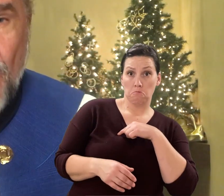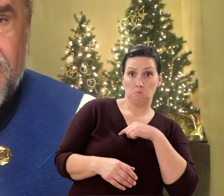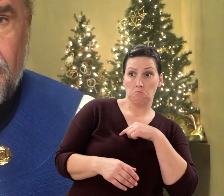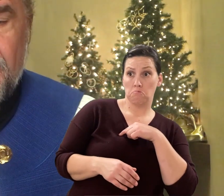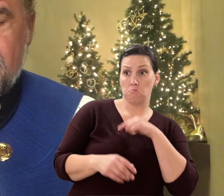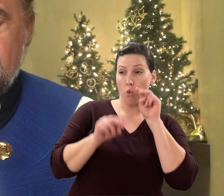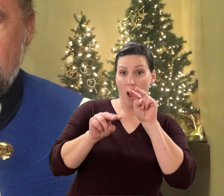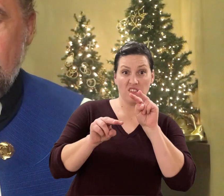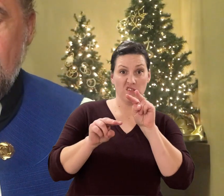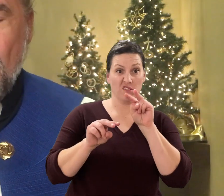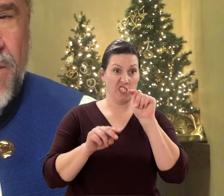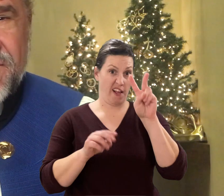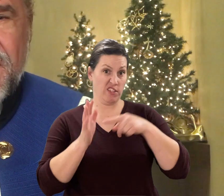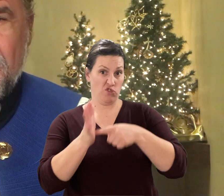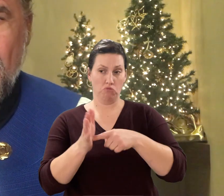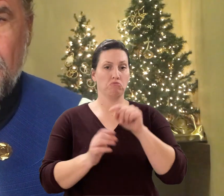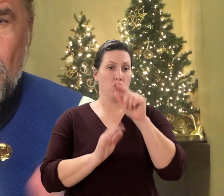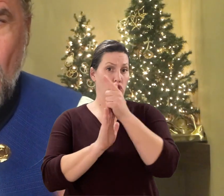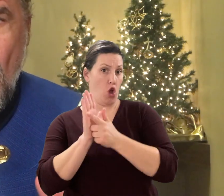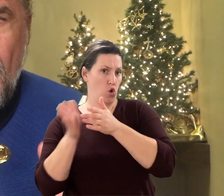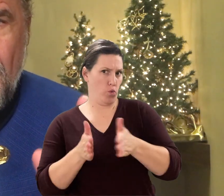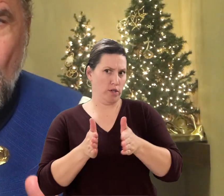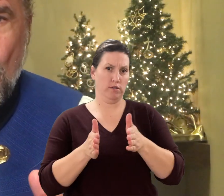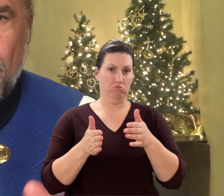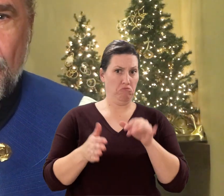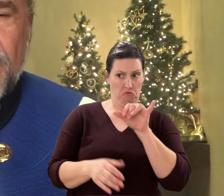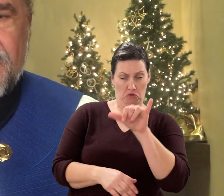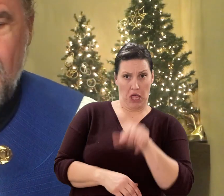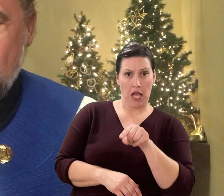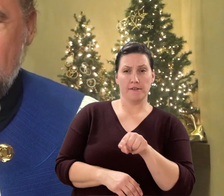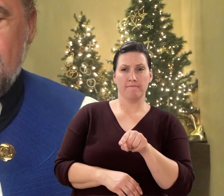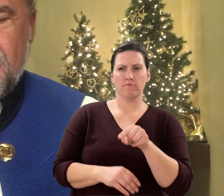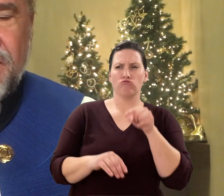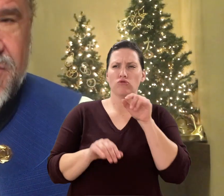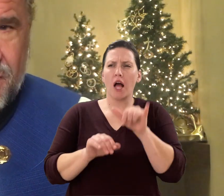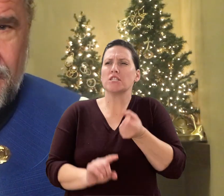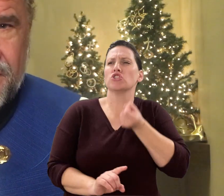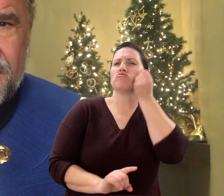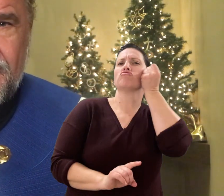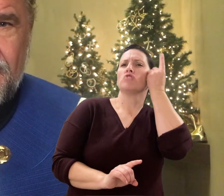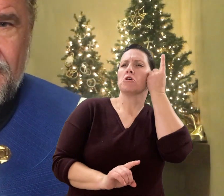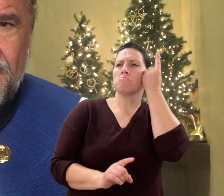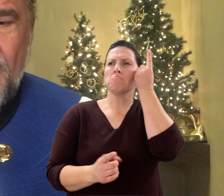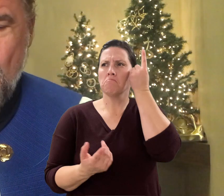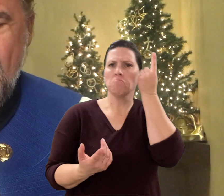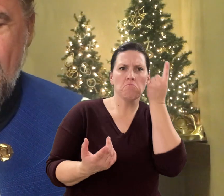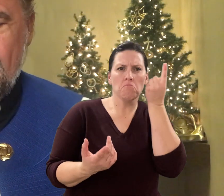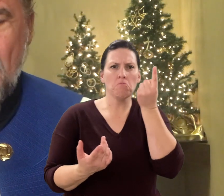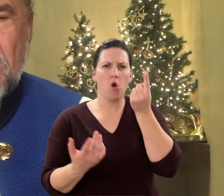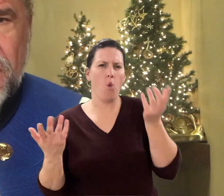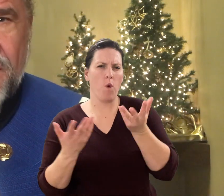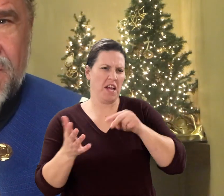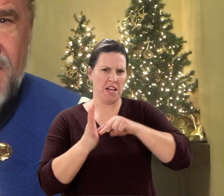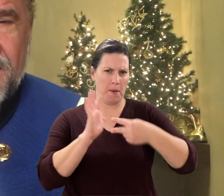And the rest of us, we have seen enough Law and Order type TV shows that we have